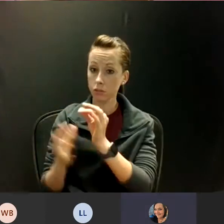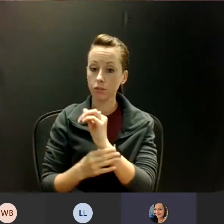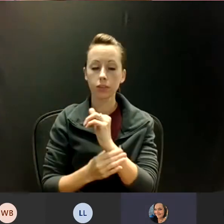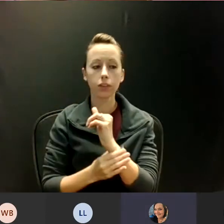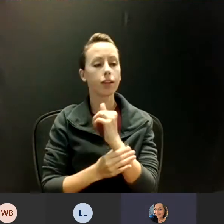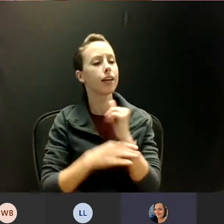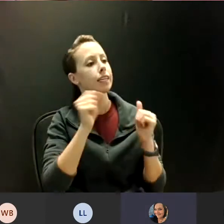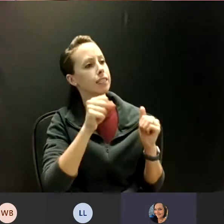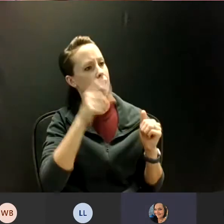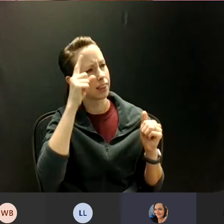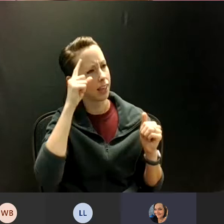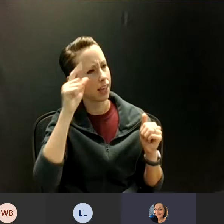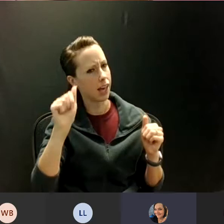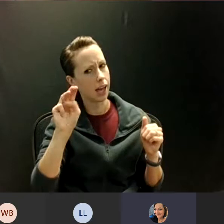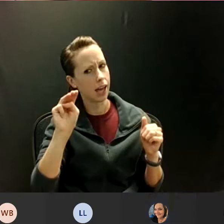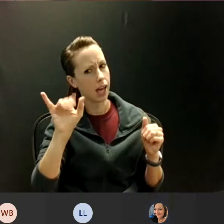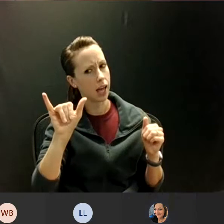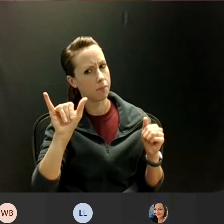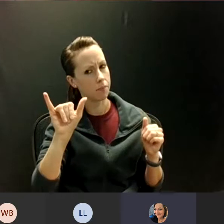believe Amy also. Okay. Amy?